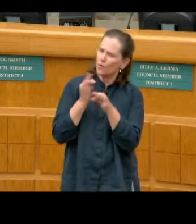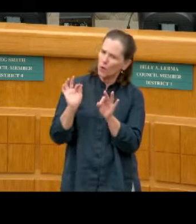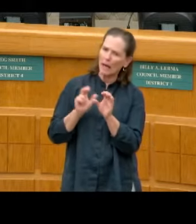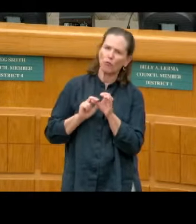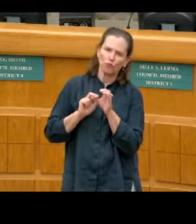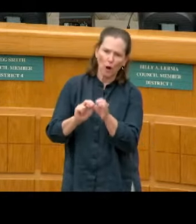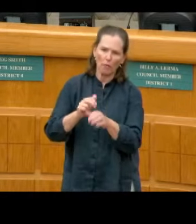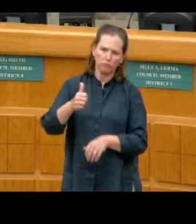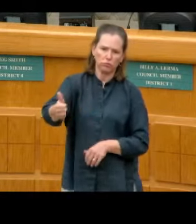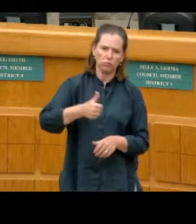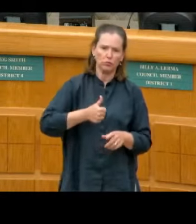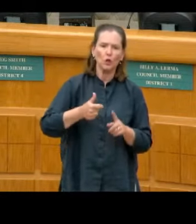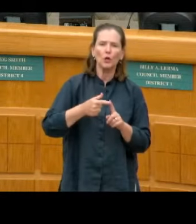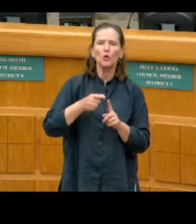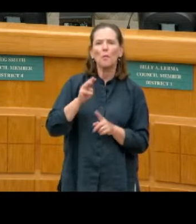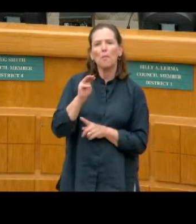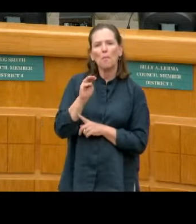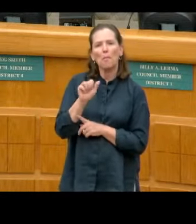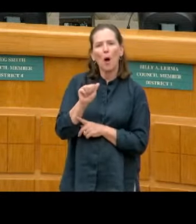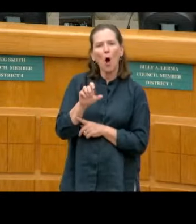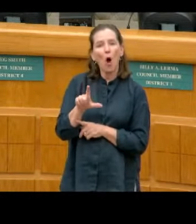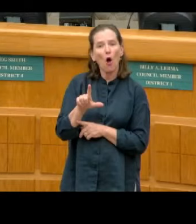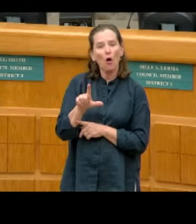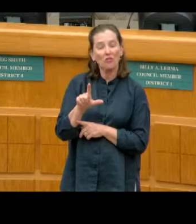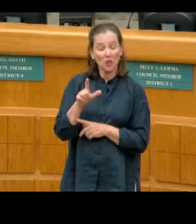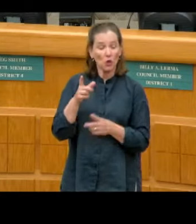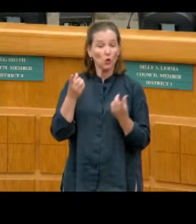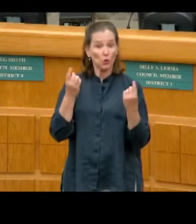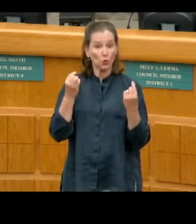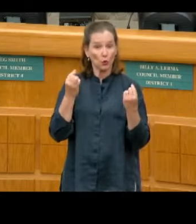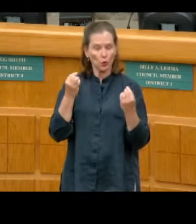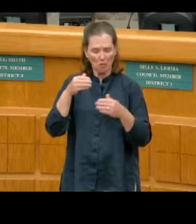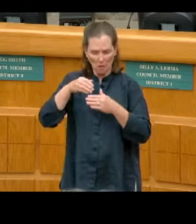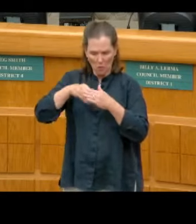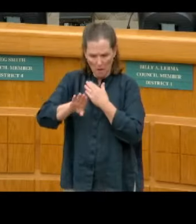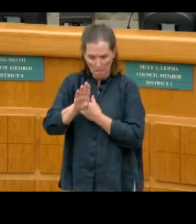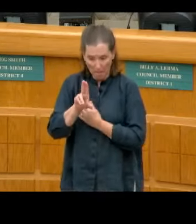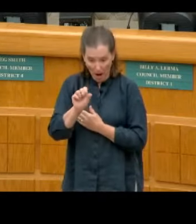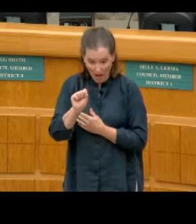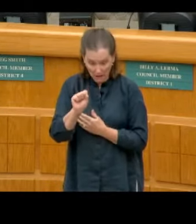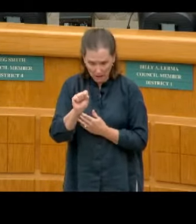La Palmera Mall. Once on a bus, just tell the driver that you're going to get the vaccine.